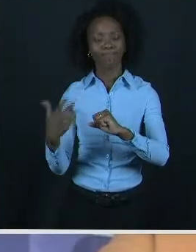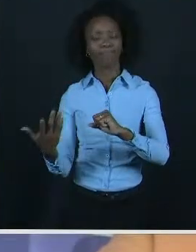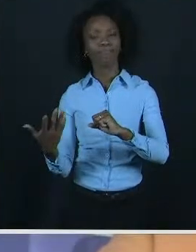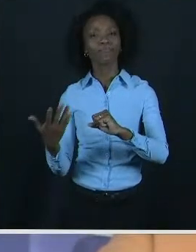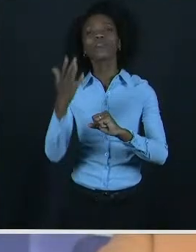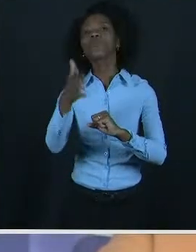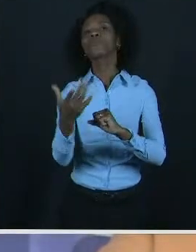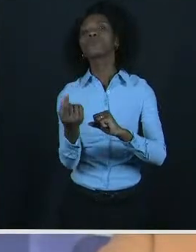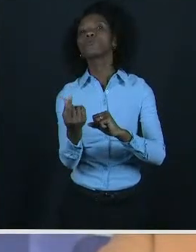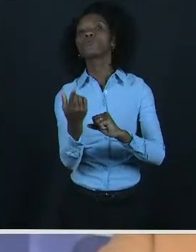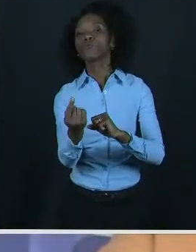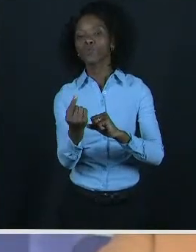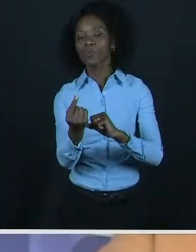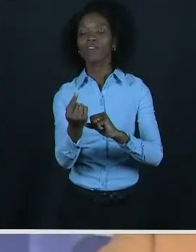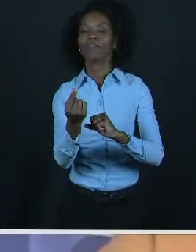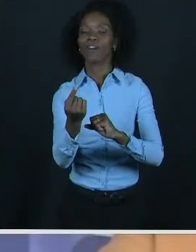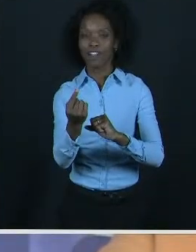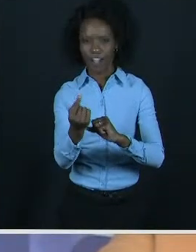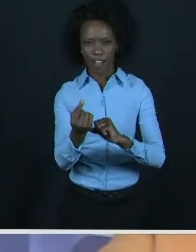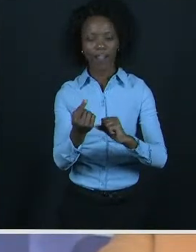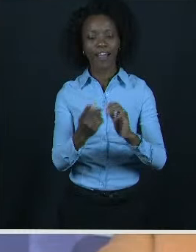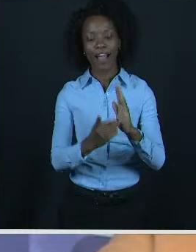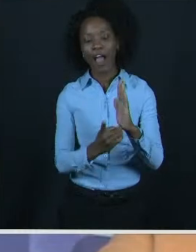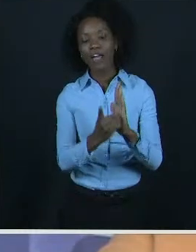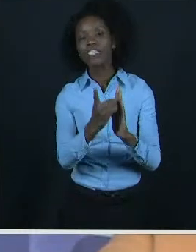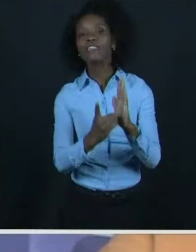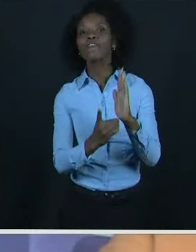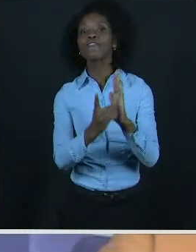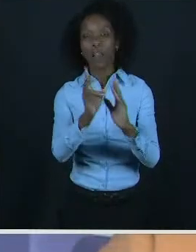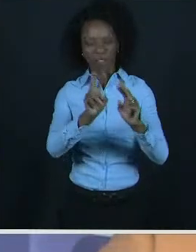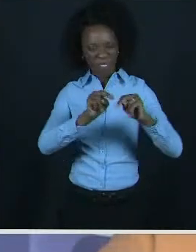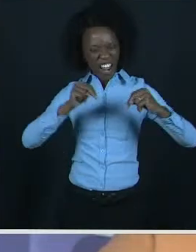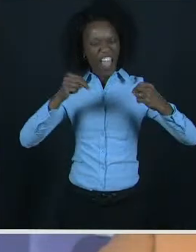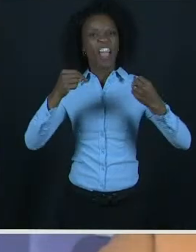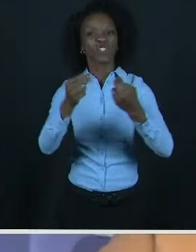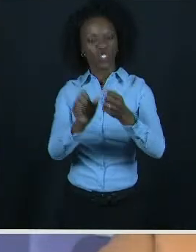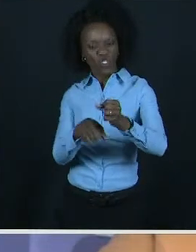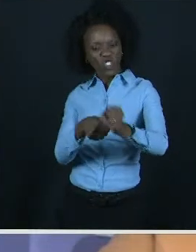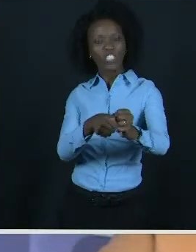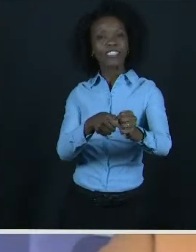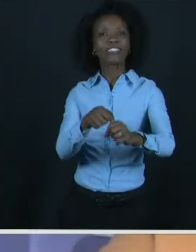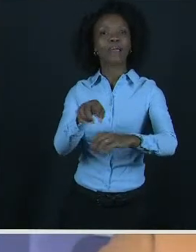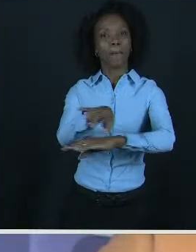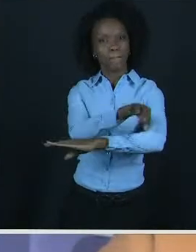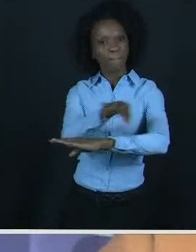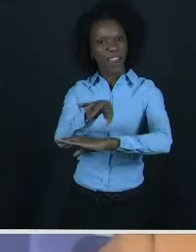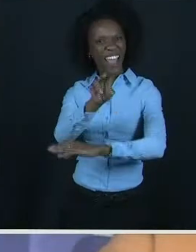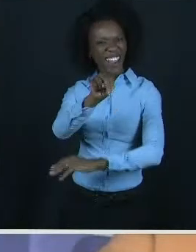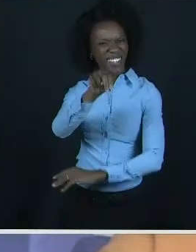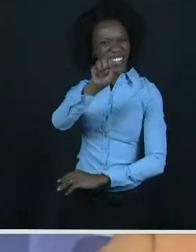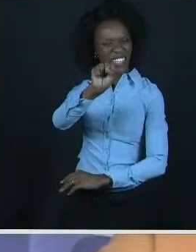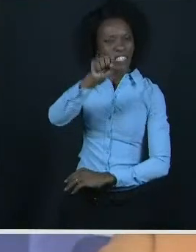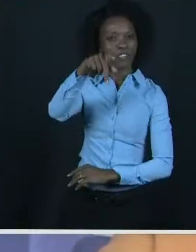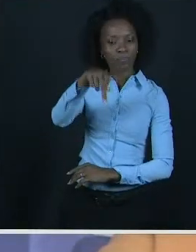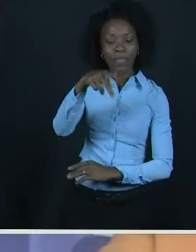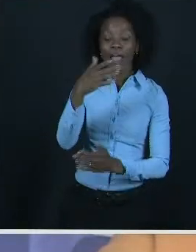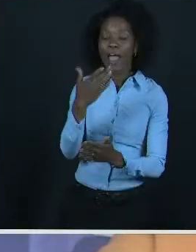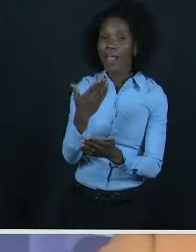would develop a national strategic plan to guide our